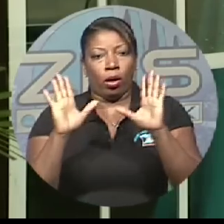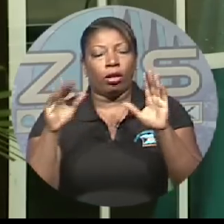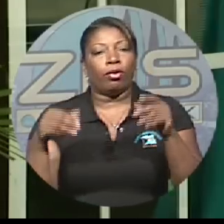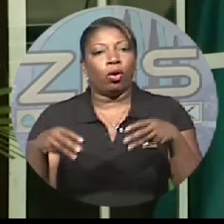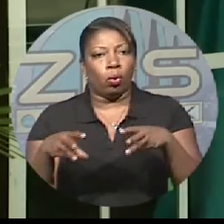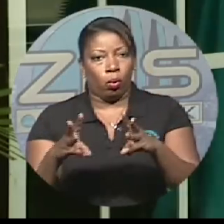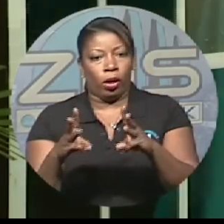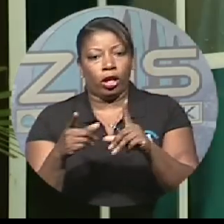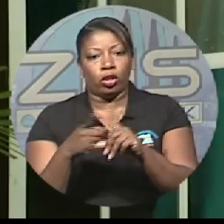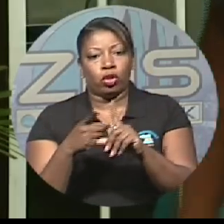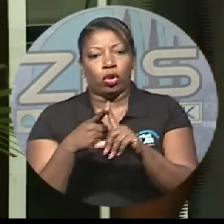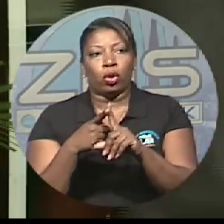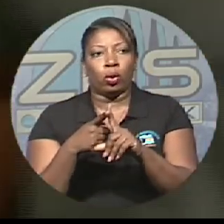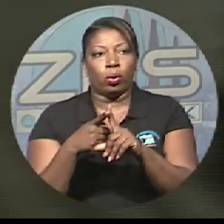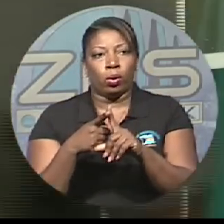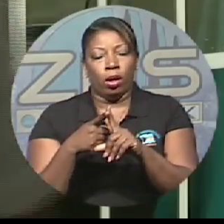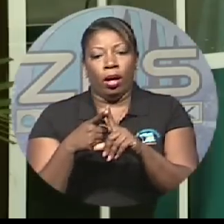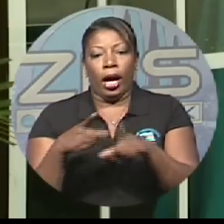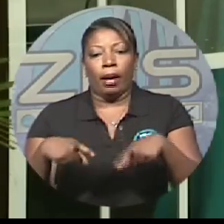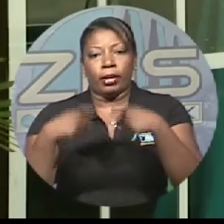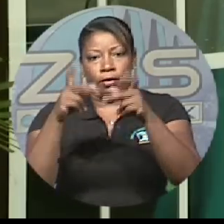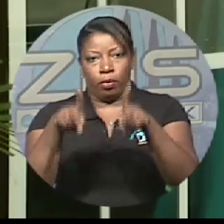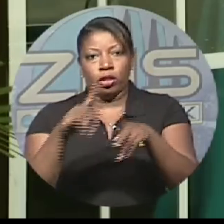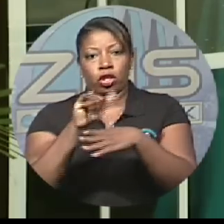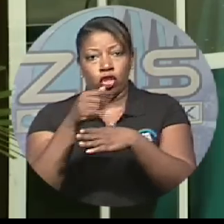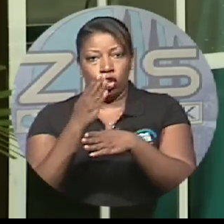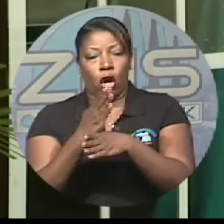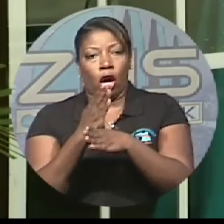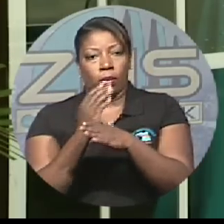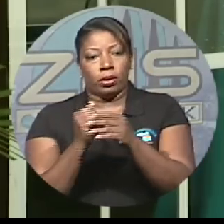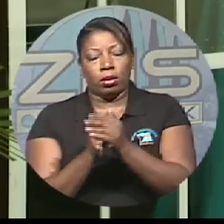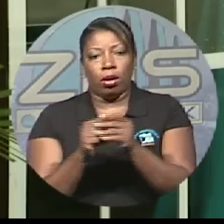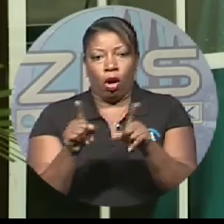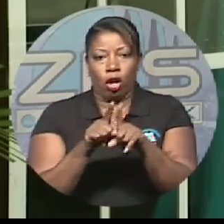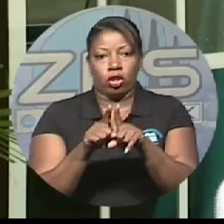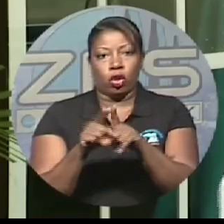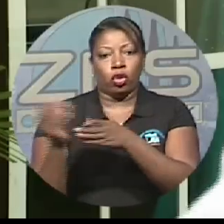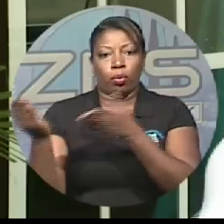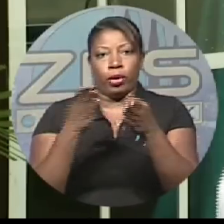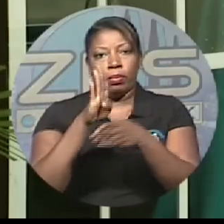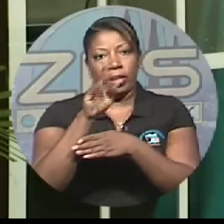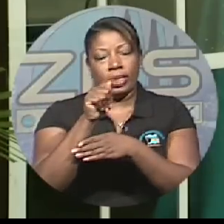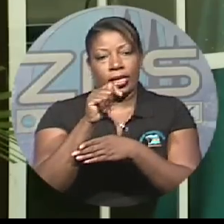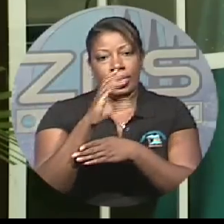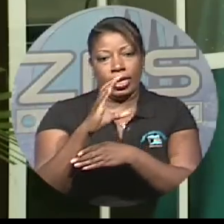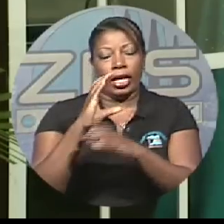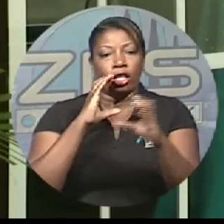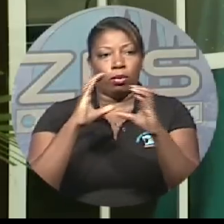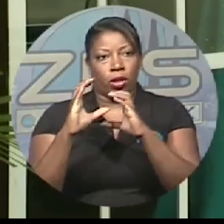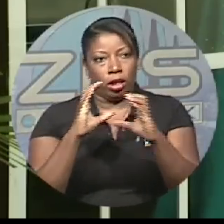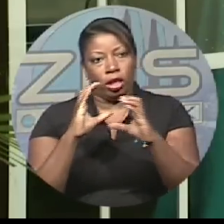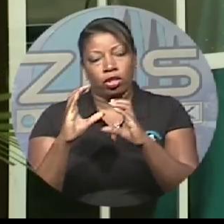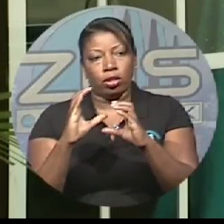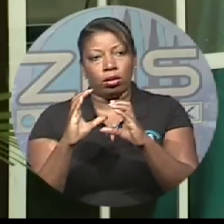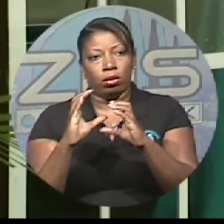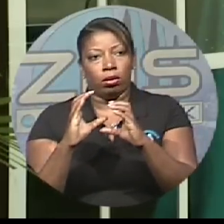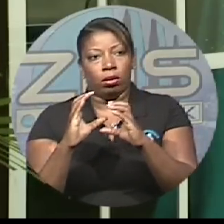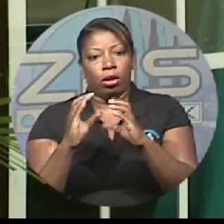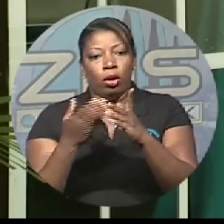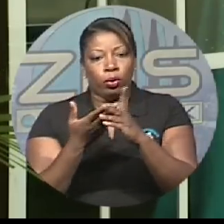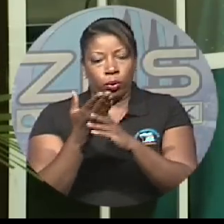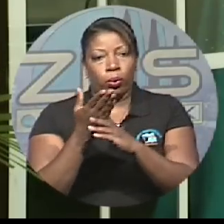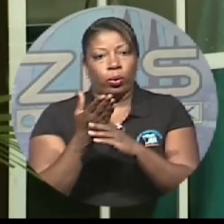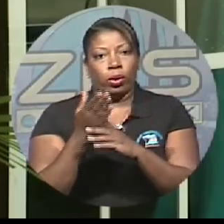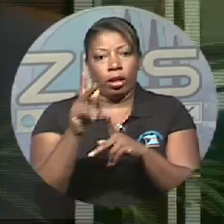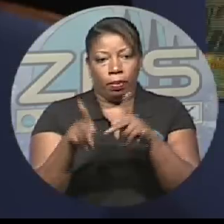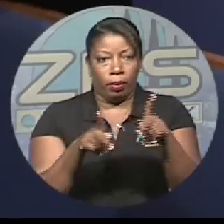to employ persons not employed. It's a great way to bring BTC and its communication offerings to the general